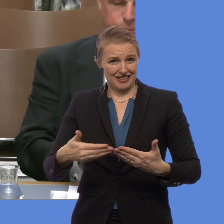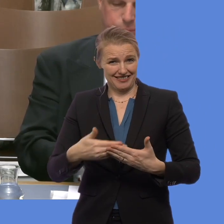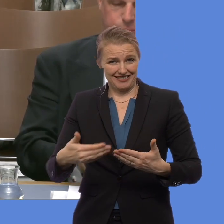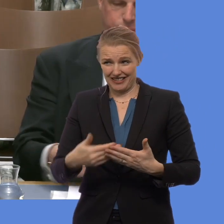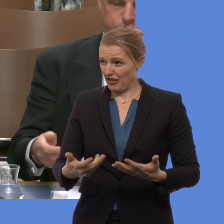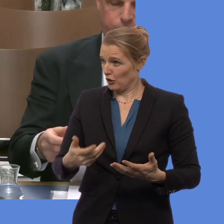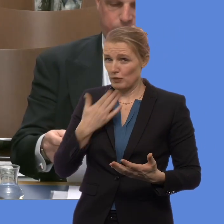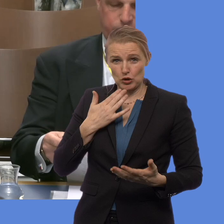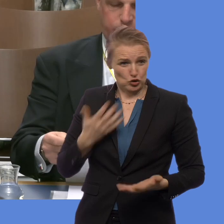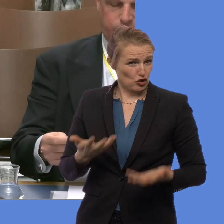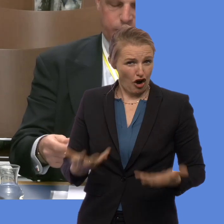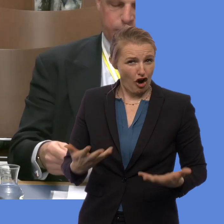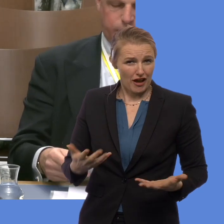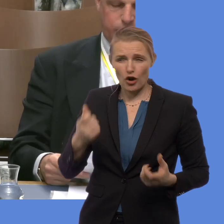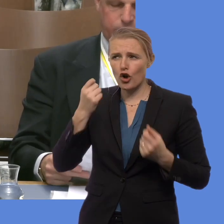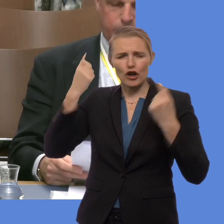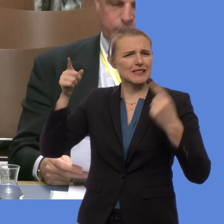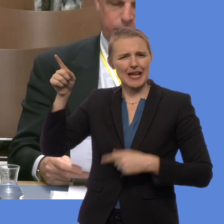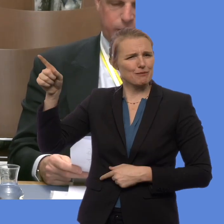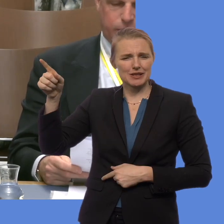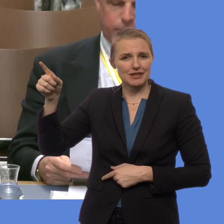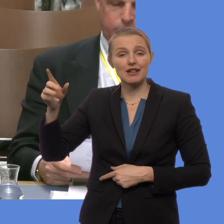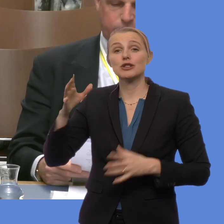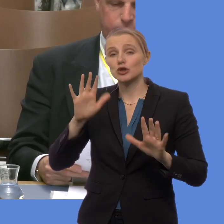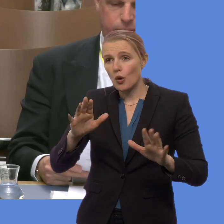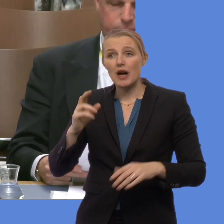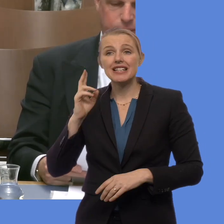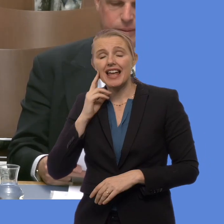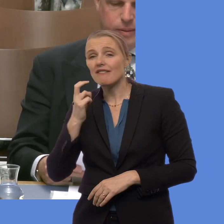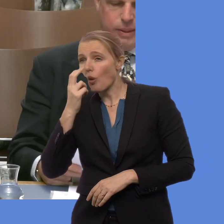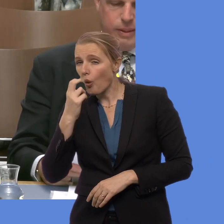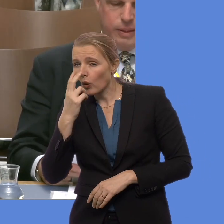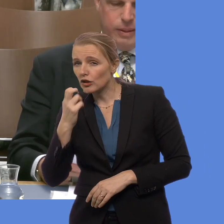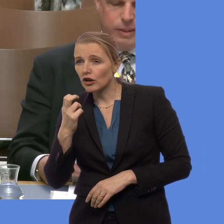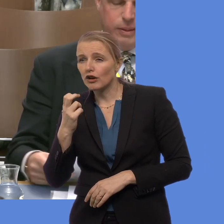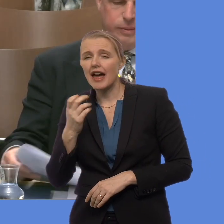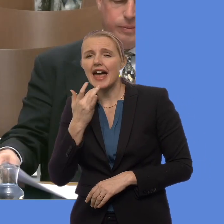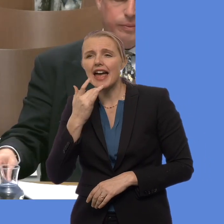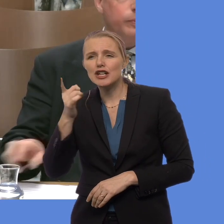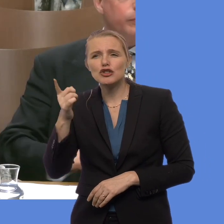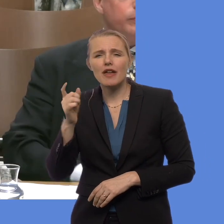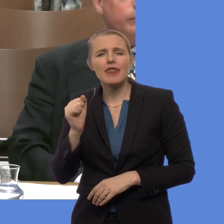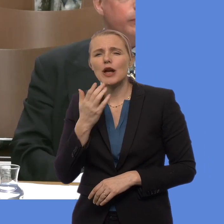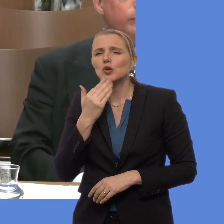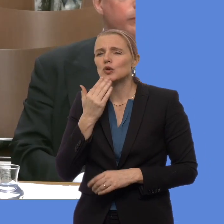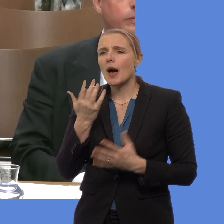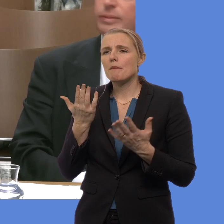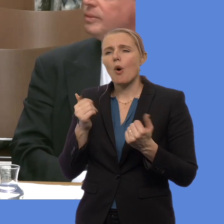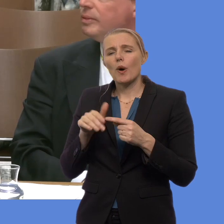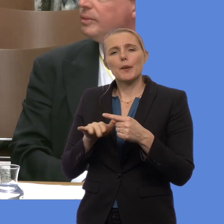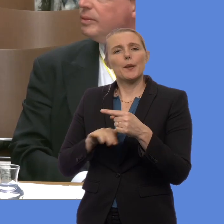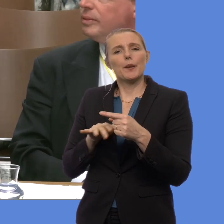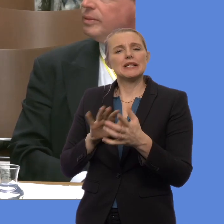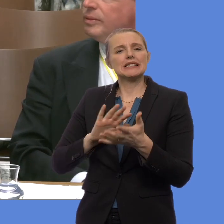evolve. The deaf older generation of deaf would use I suppose a more sort of nuanced type of signing,